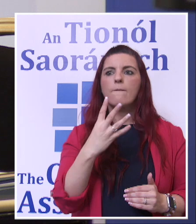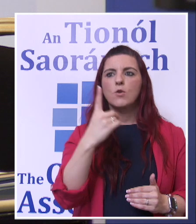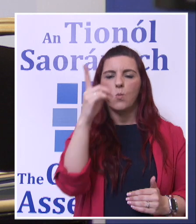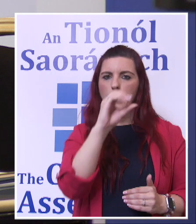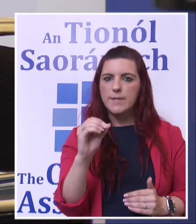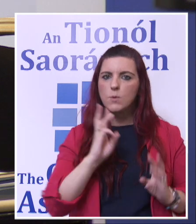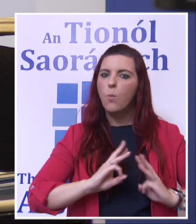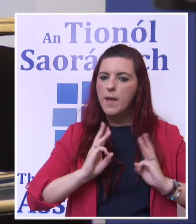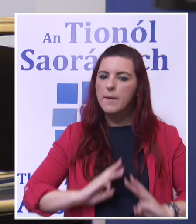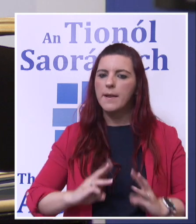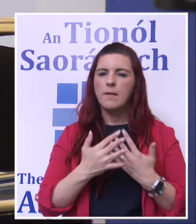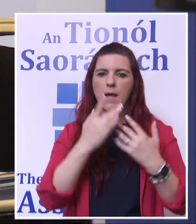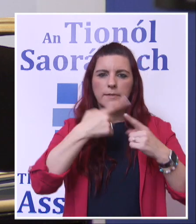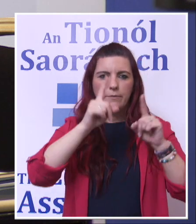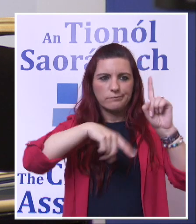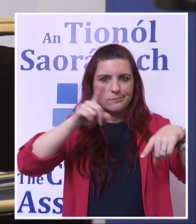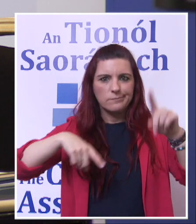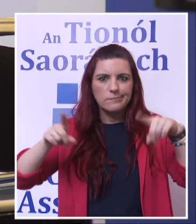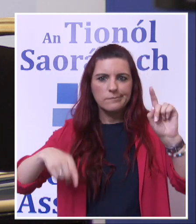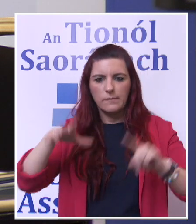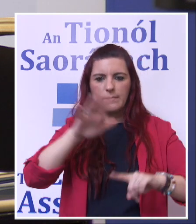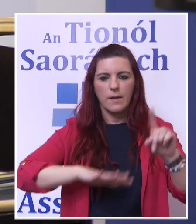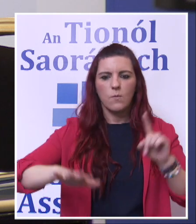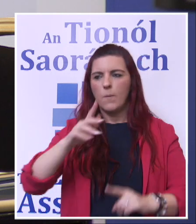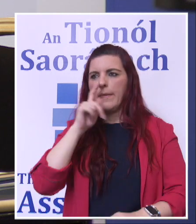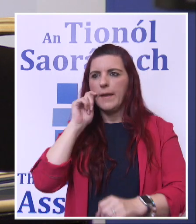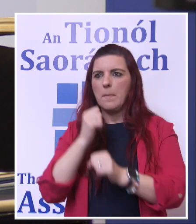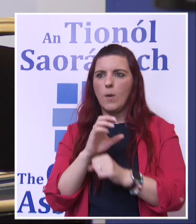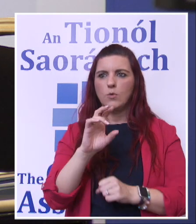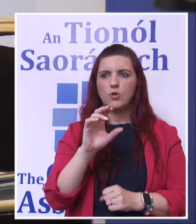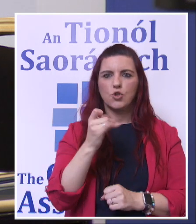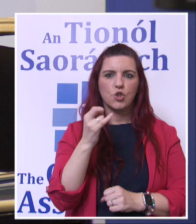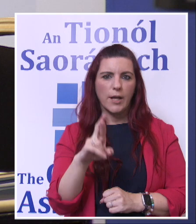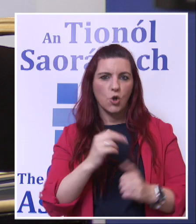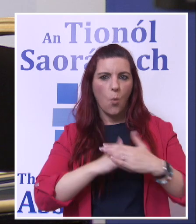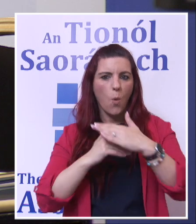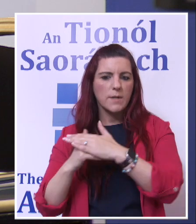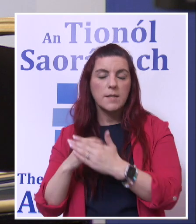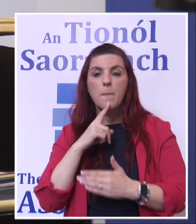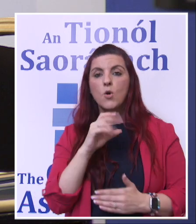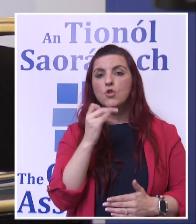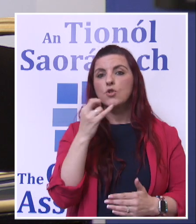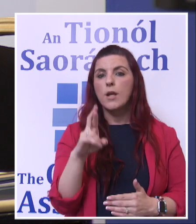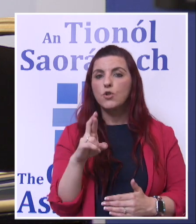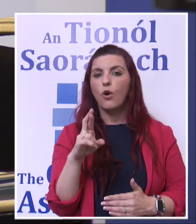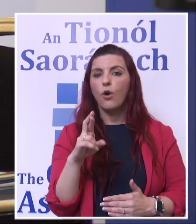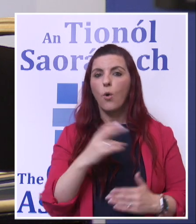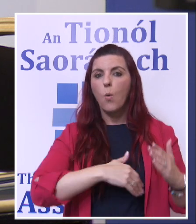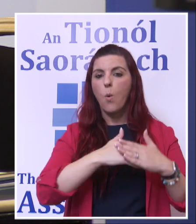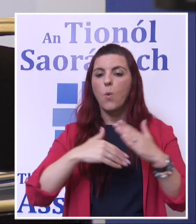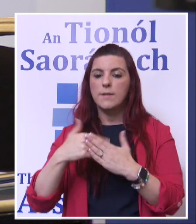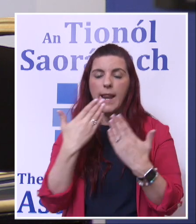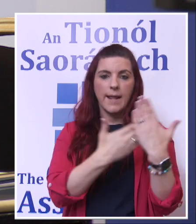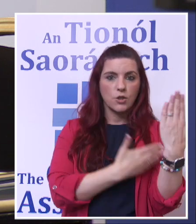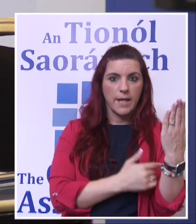there probably are many different views in the room on the merits of gender quotas, but it is worth noting that gender quota legislation